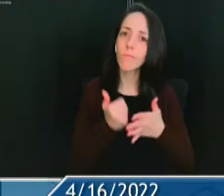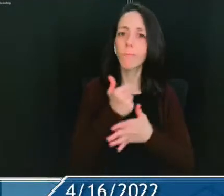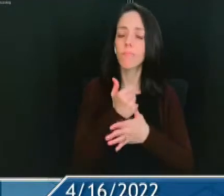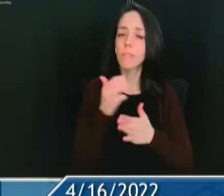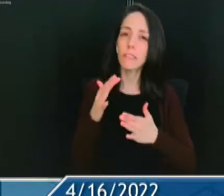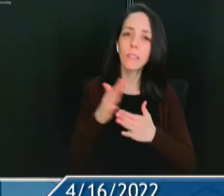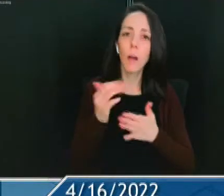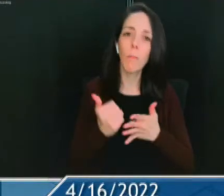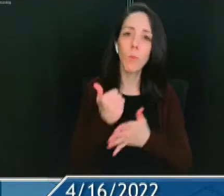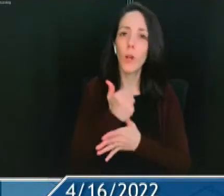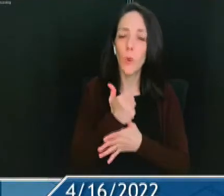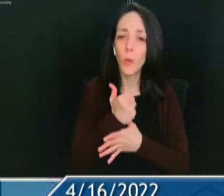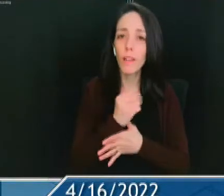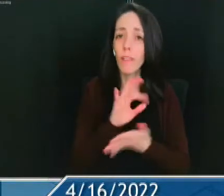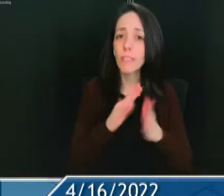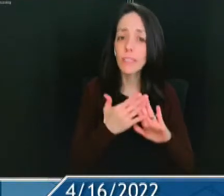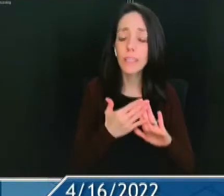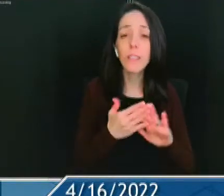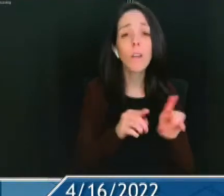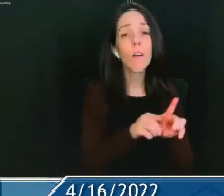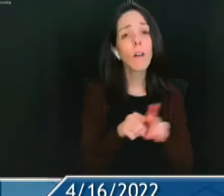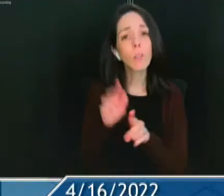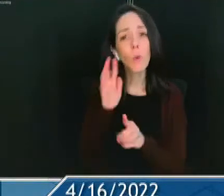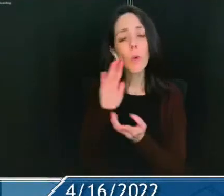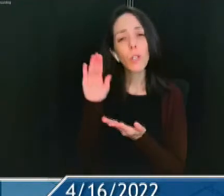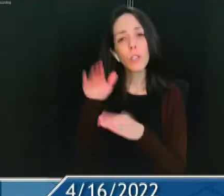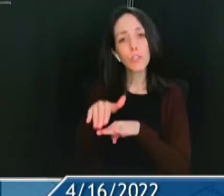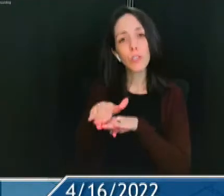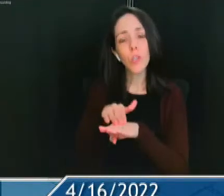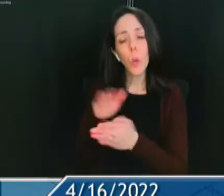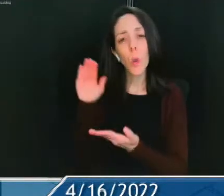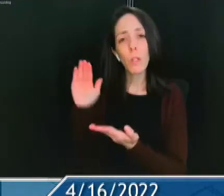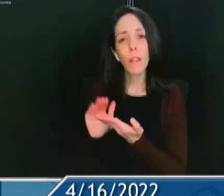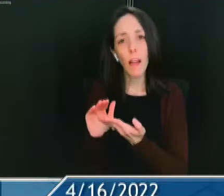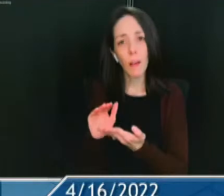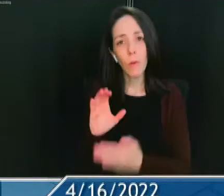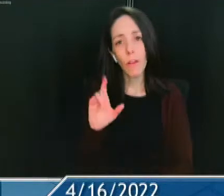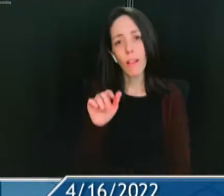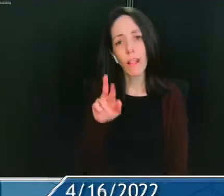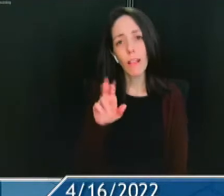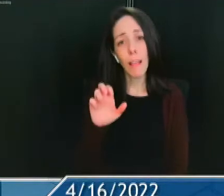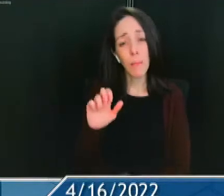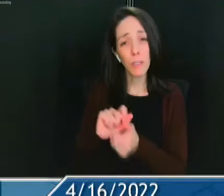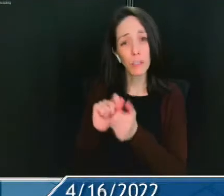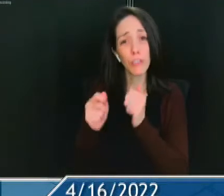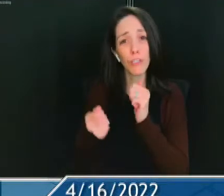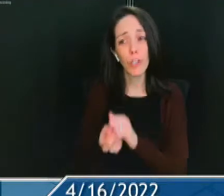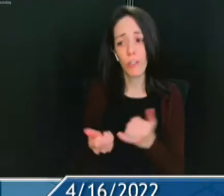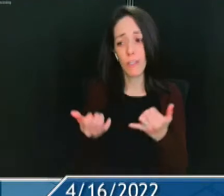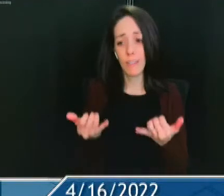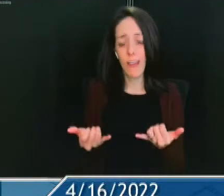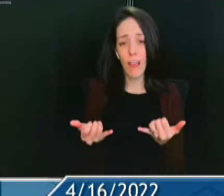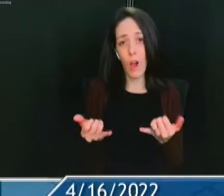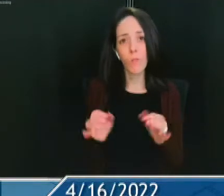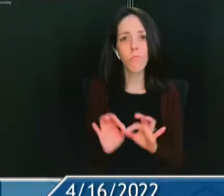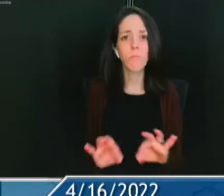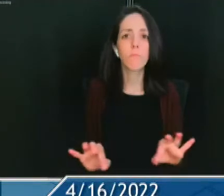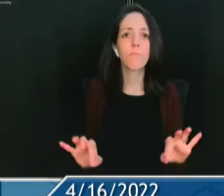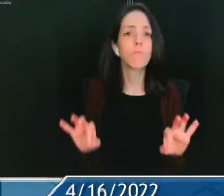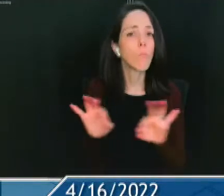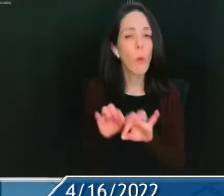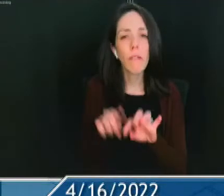climate change. As you're probably familiar from the IPCC report, we are in a now or never situation. We need to